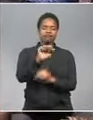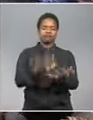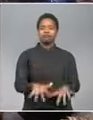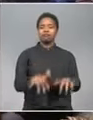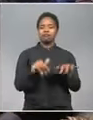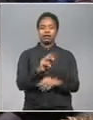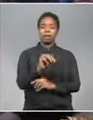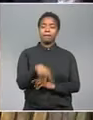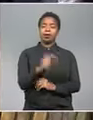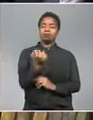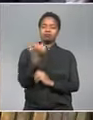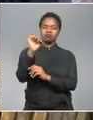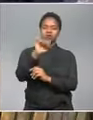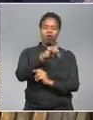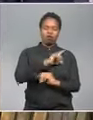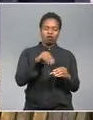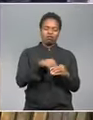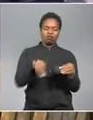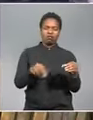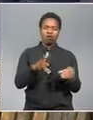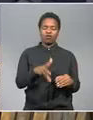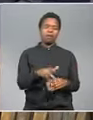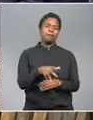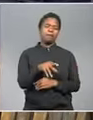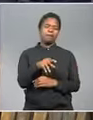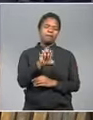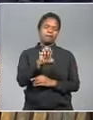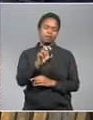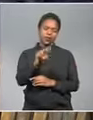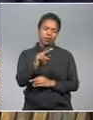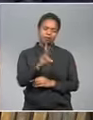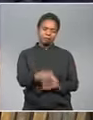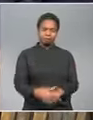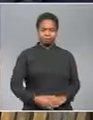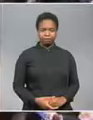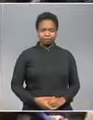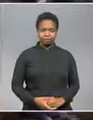as MPs reject her withdrawal agreement yet again.